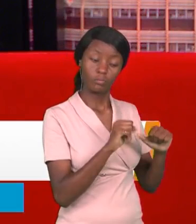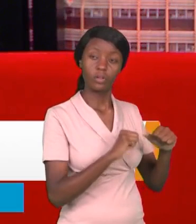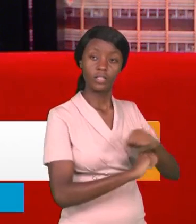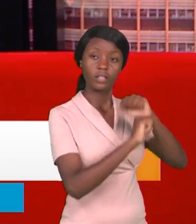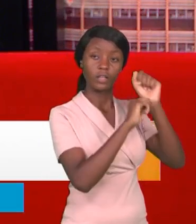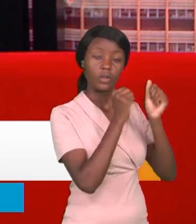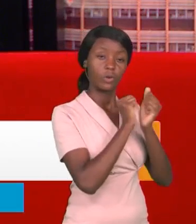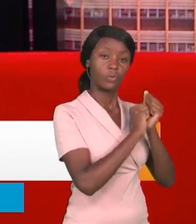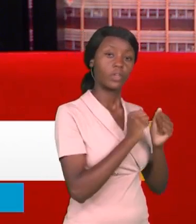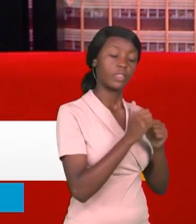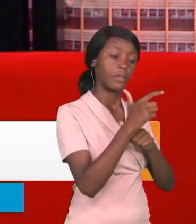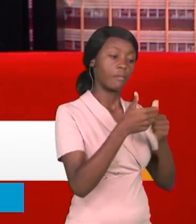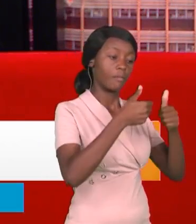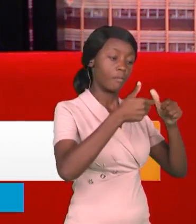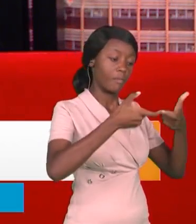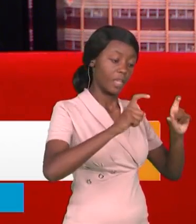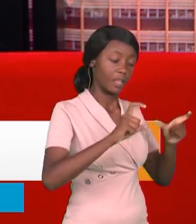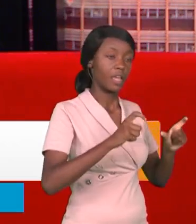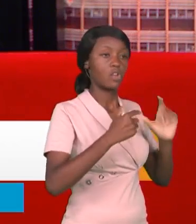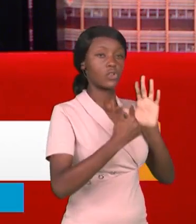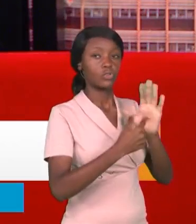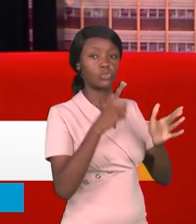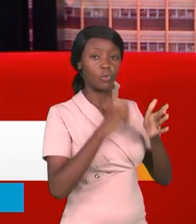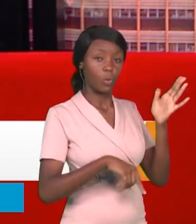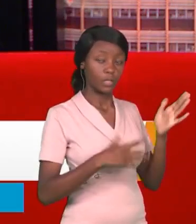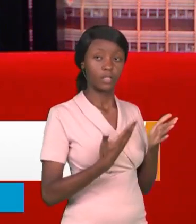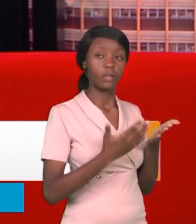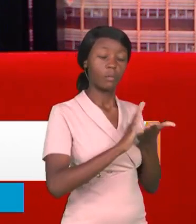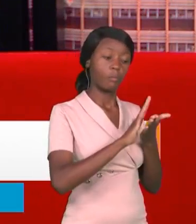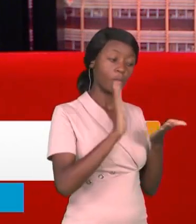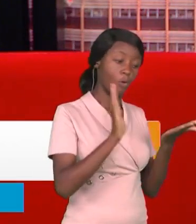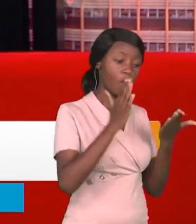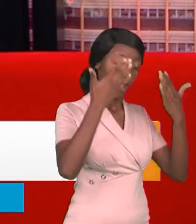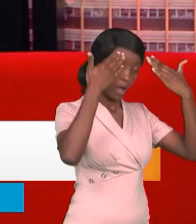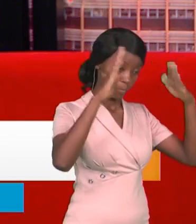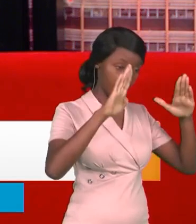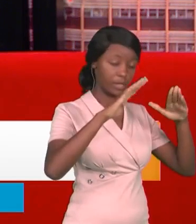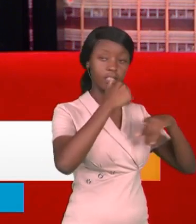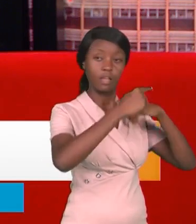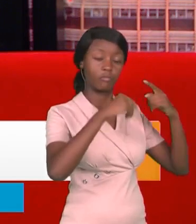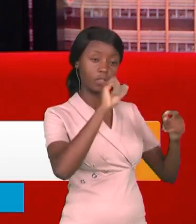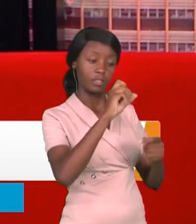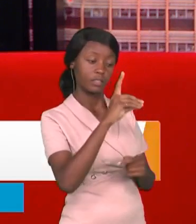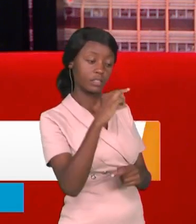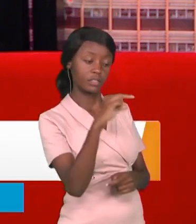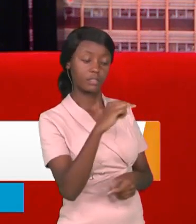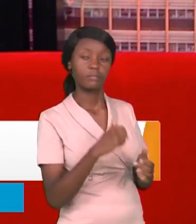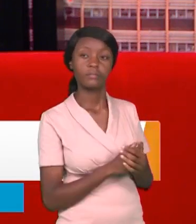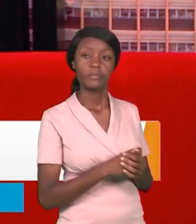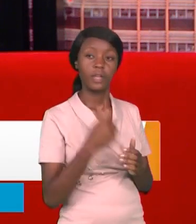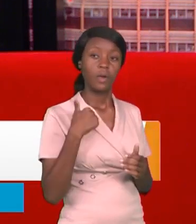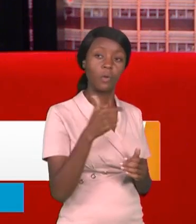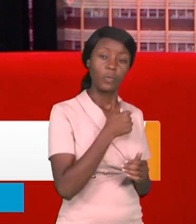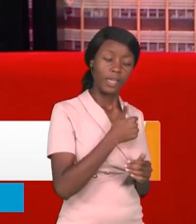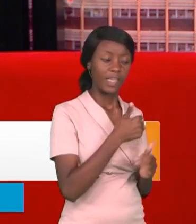media organizations to highlight and create more awareness on the SDG. So we